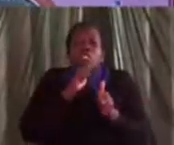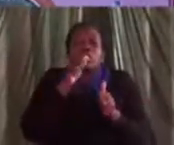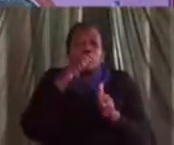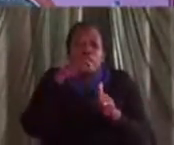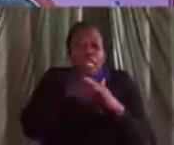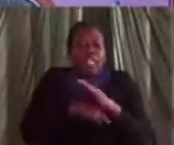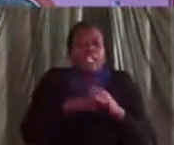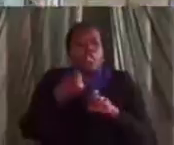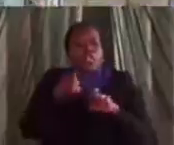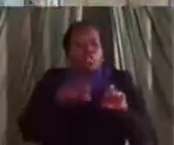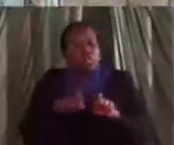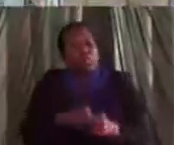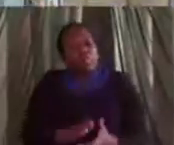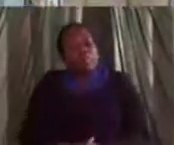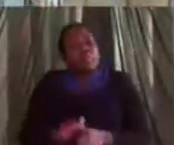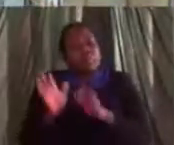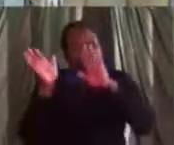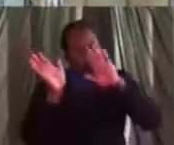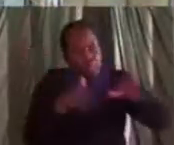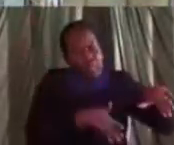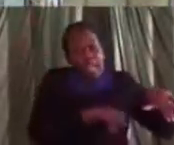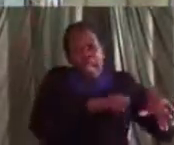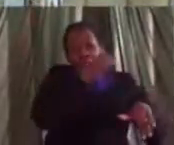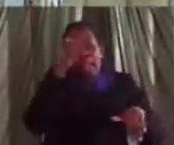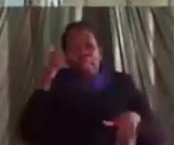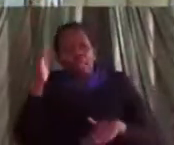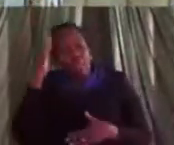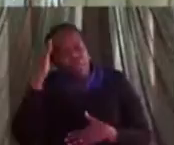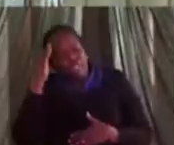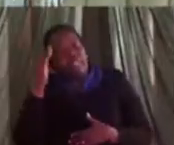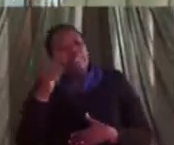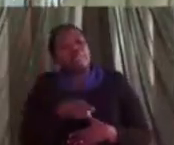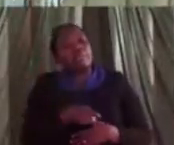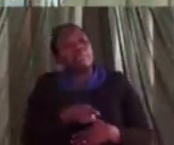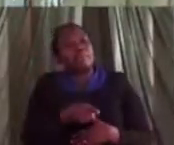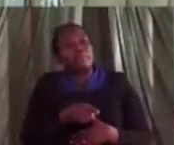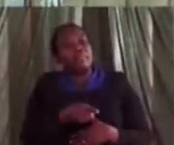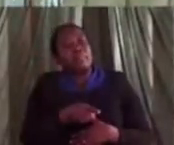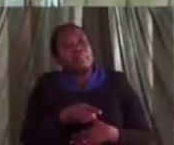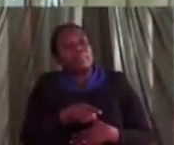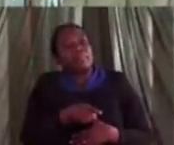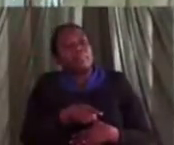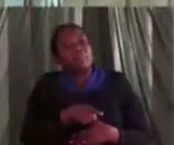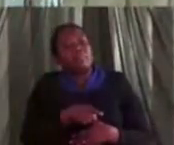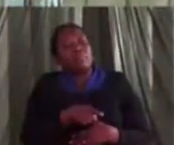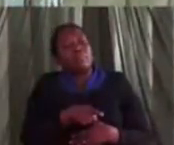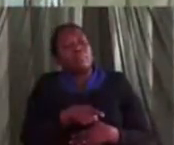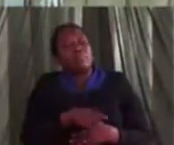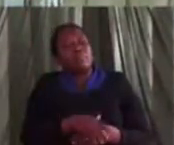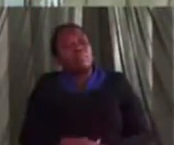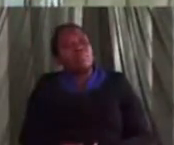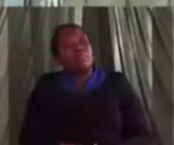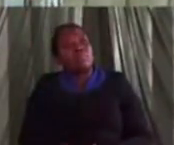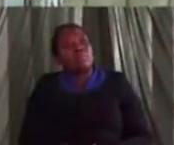Another concern I had about your wealth declaration is that am I allowed to ask a question?